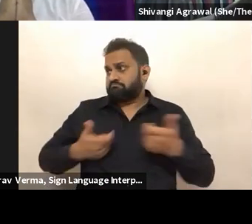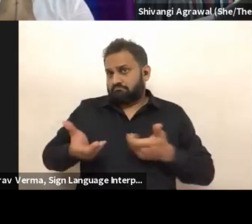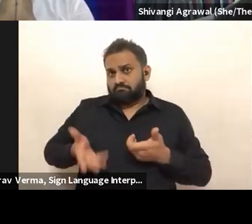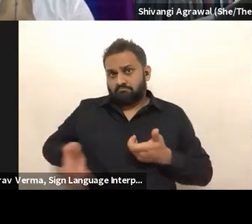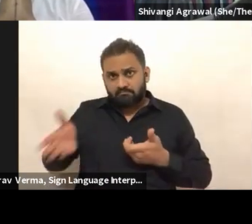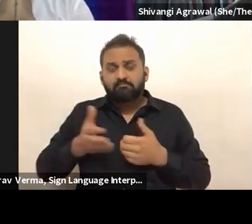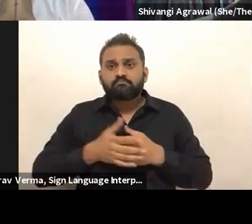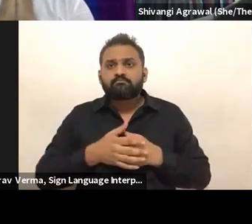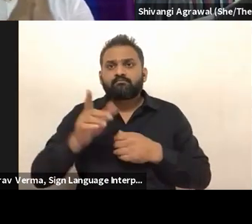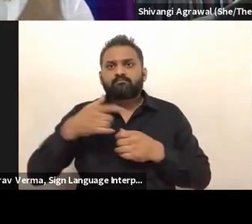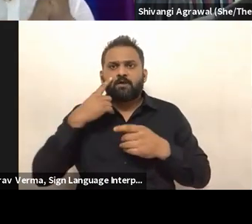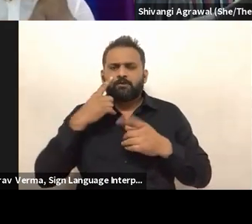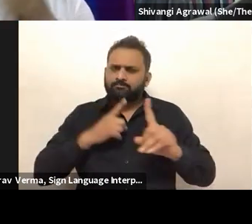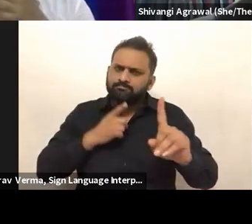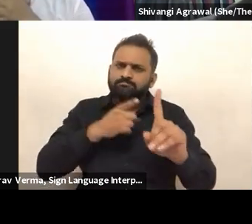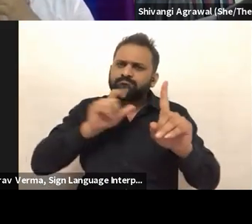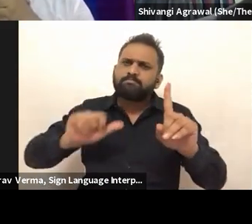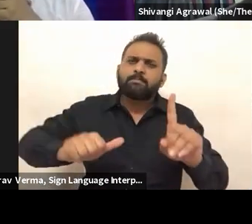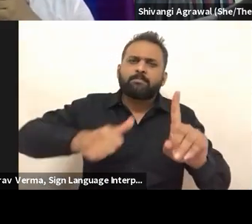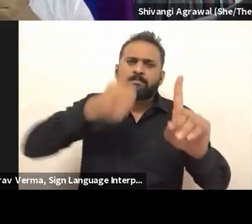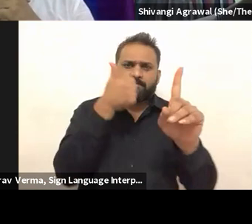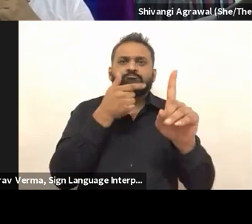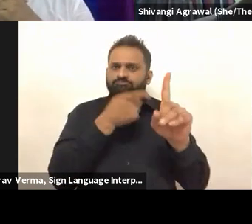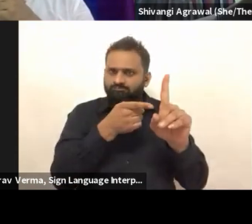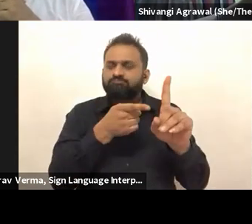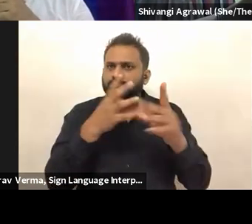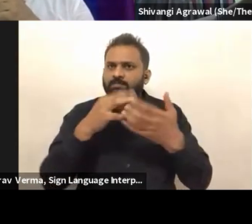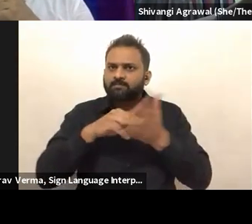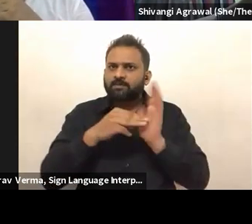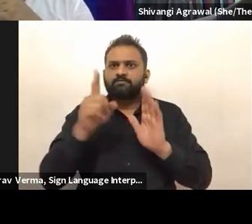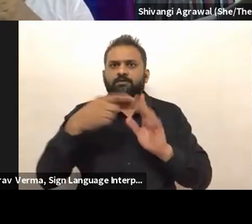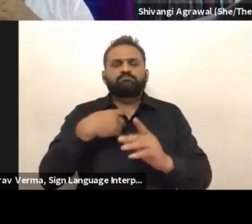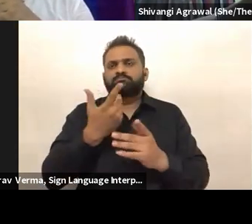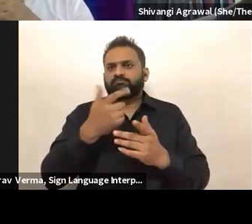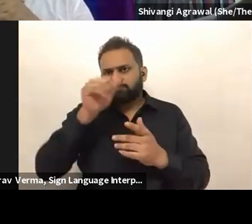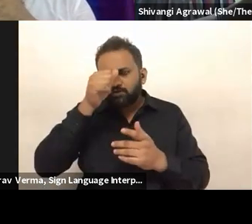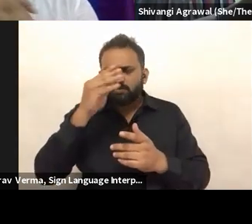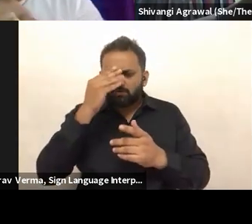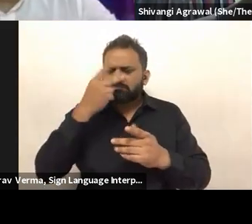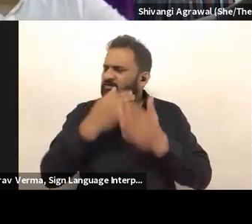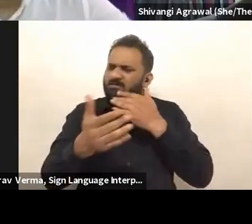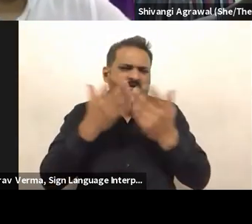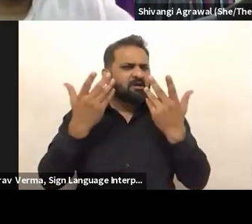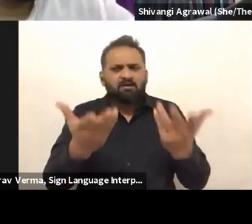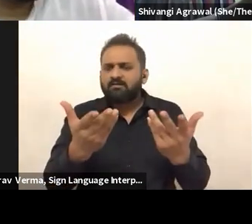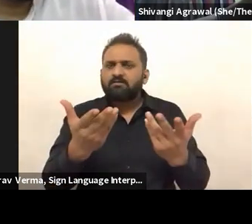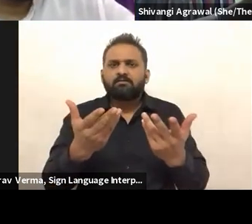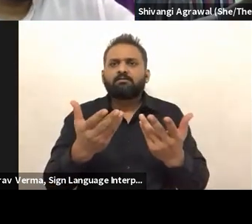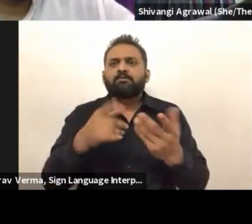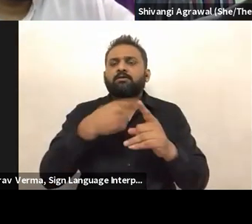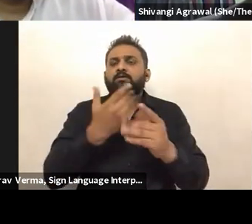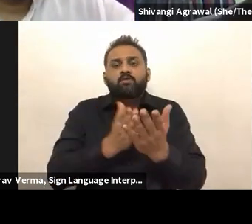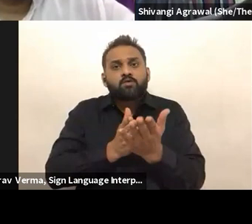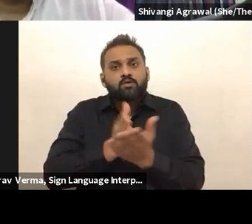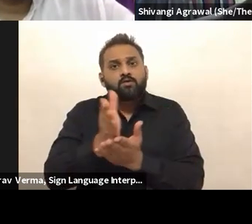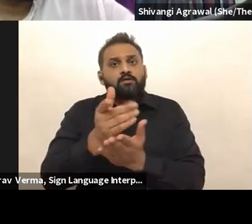trying to champion that, really. So to be able to use religion, therefore, in a way that the